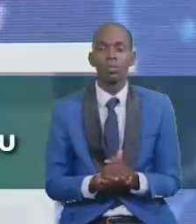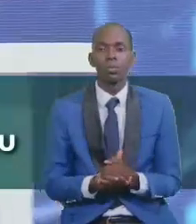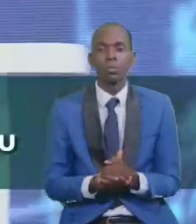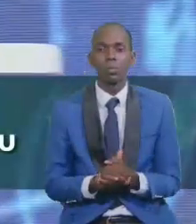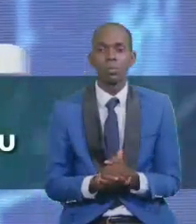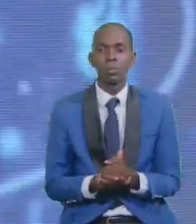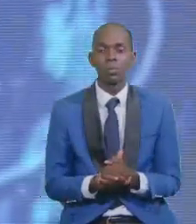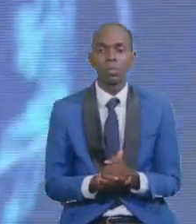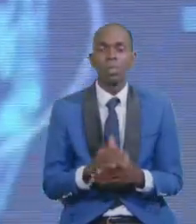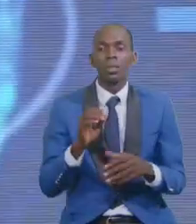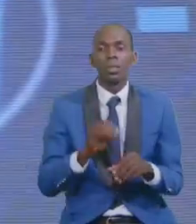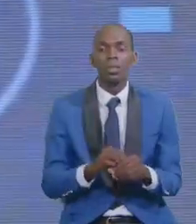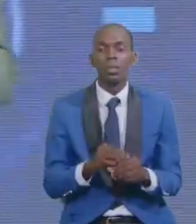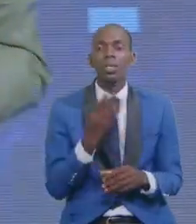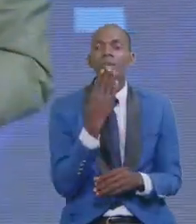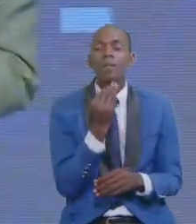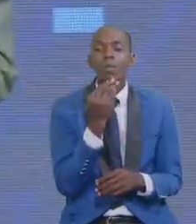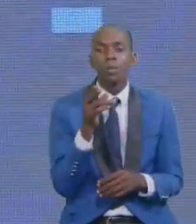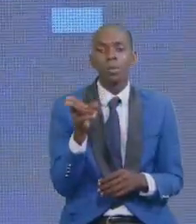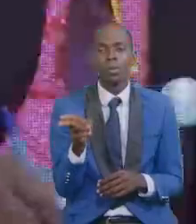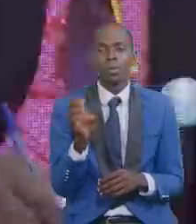In Hebrews chapter 13, verse